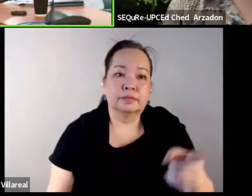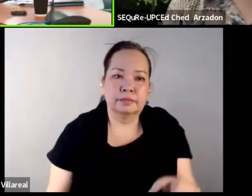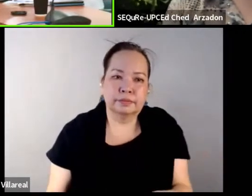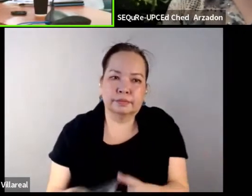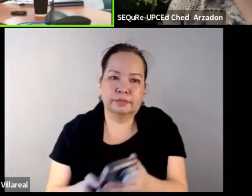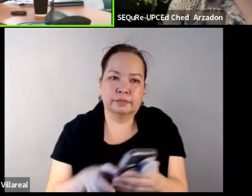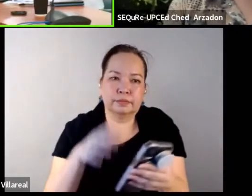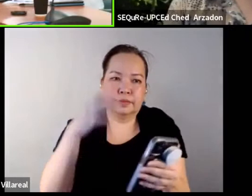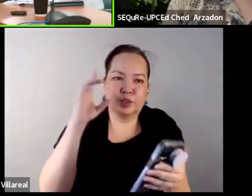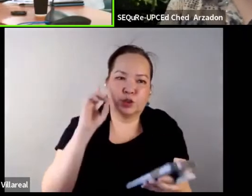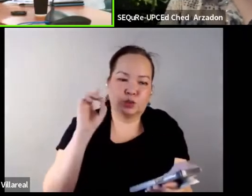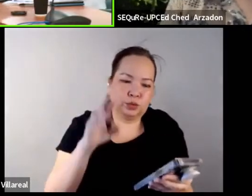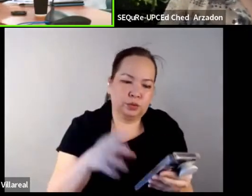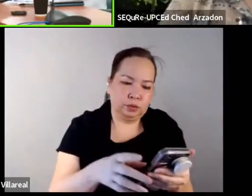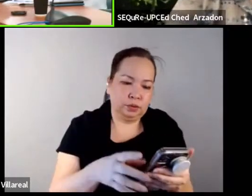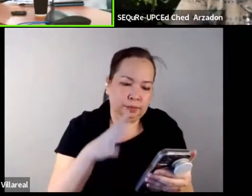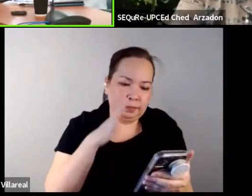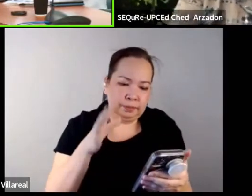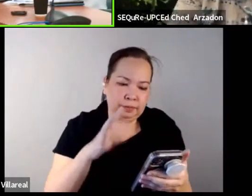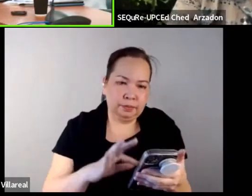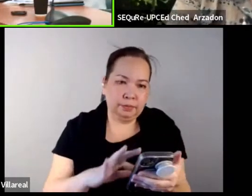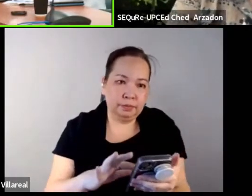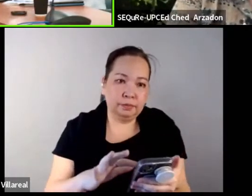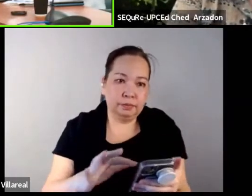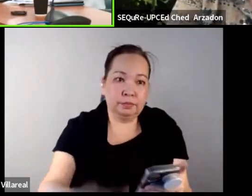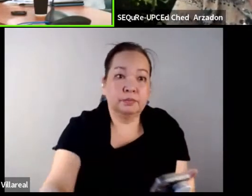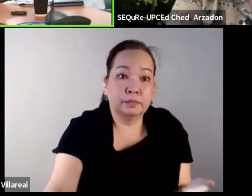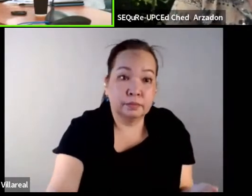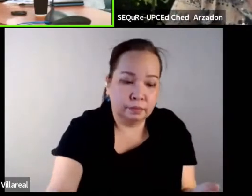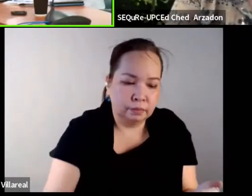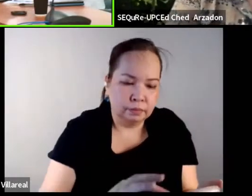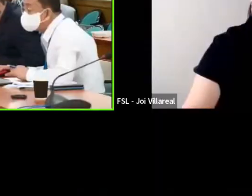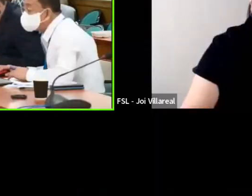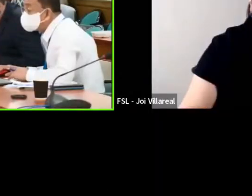Organizations. You wanted to say something briefly po?